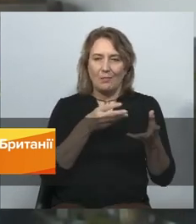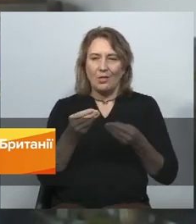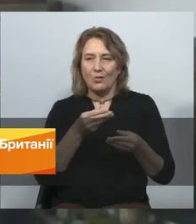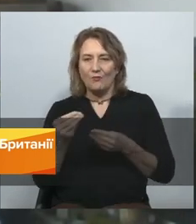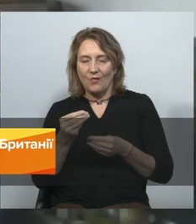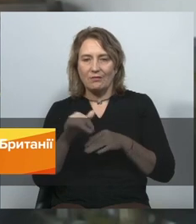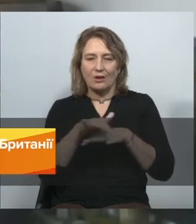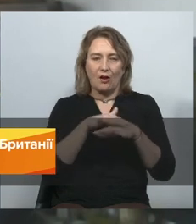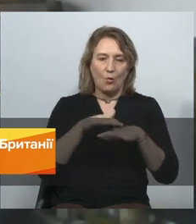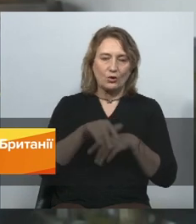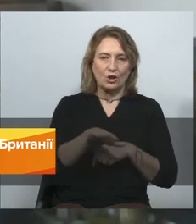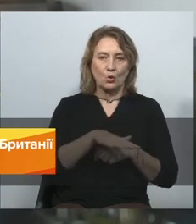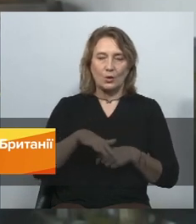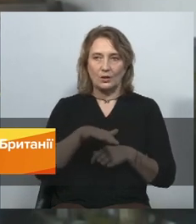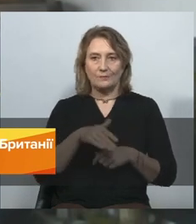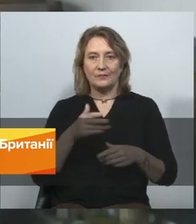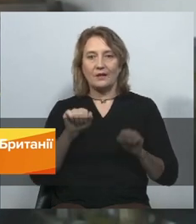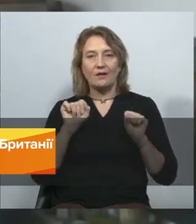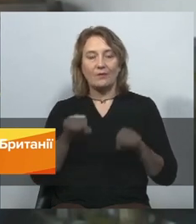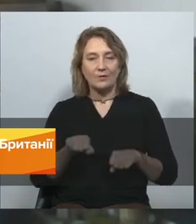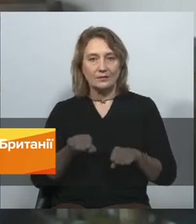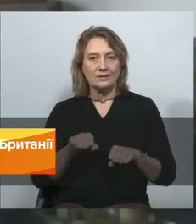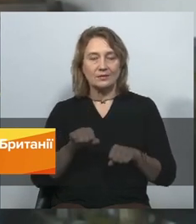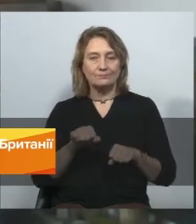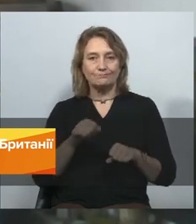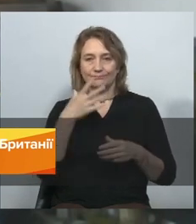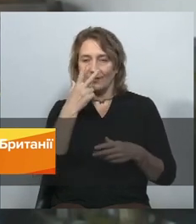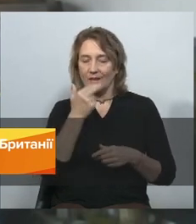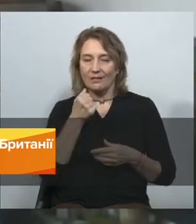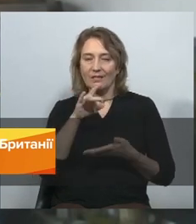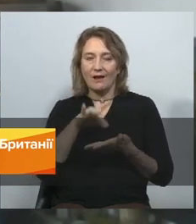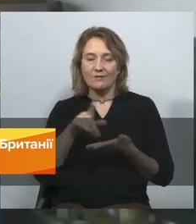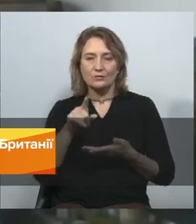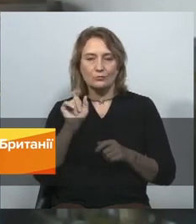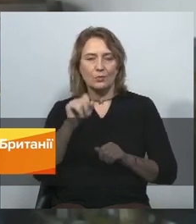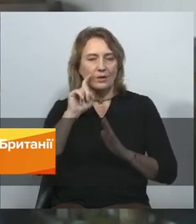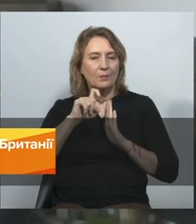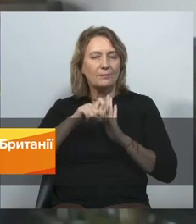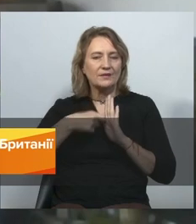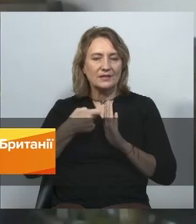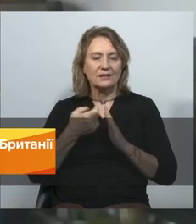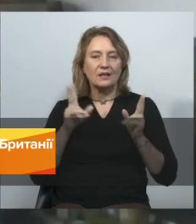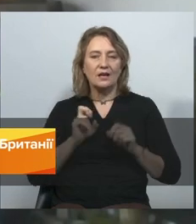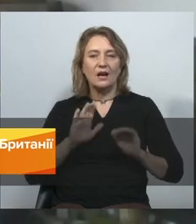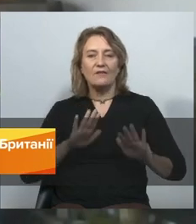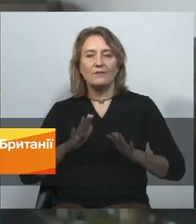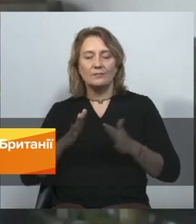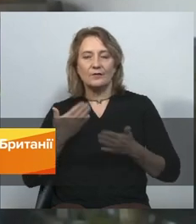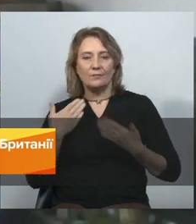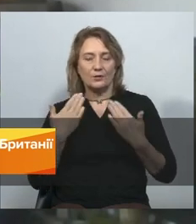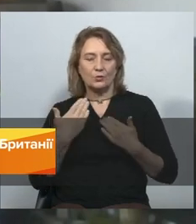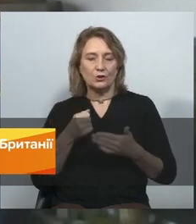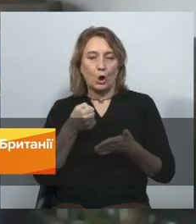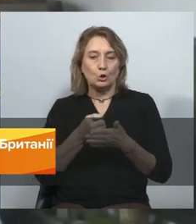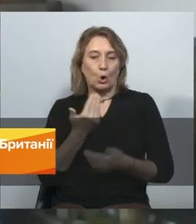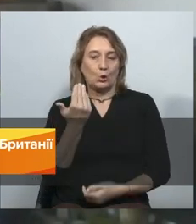that you are giving them the skills to be able to recognize when this is being done to them. It's unlikely that you will be,